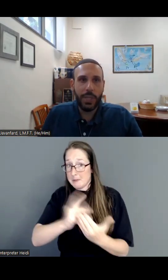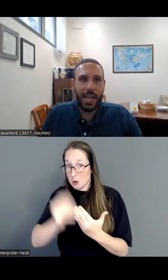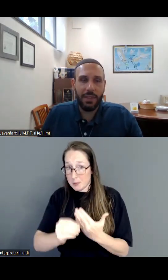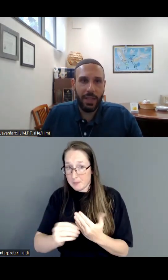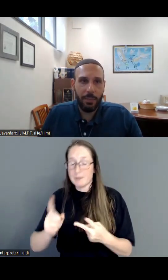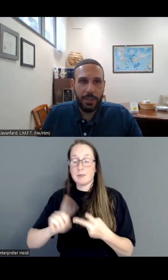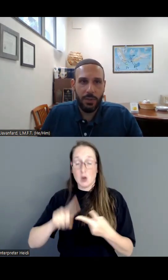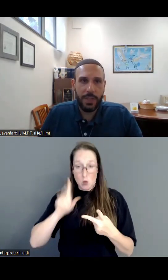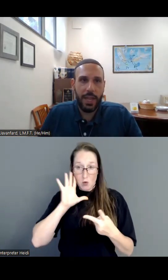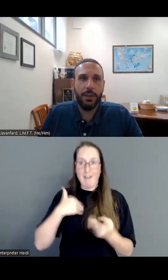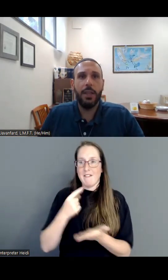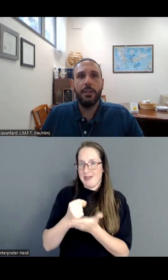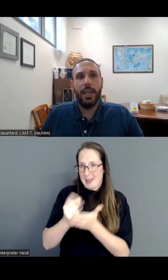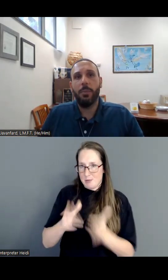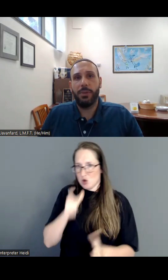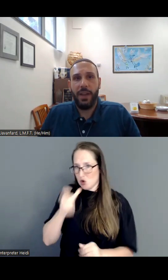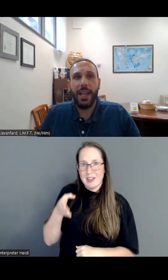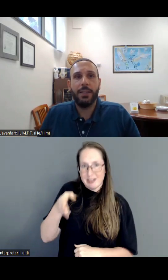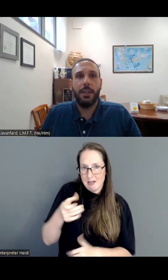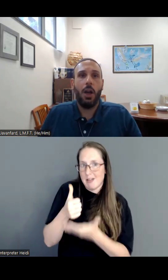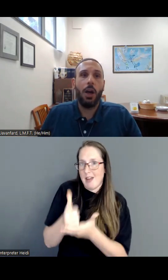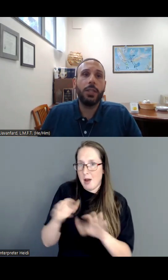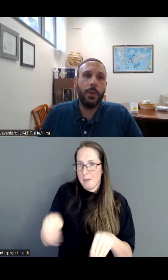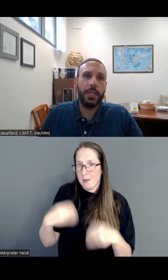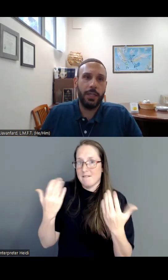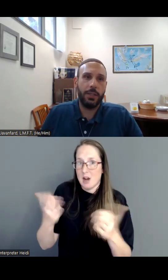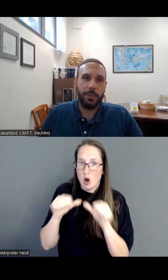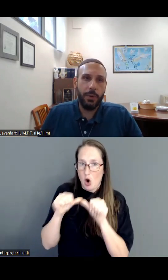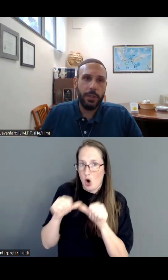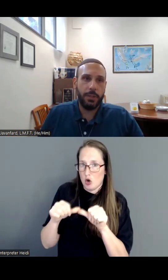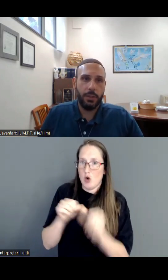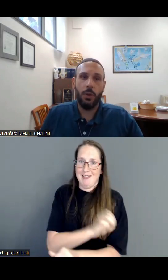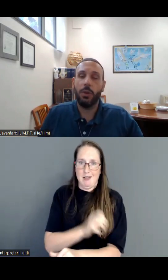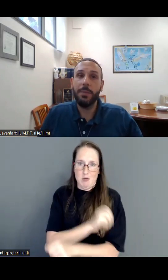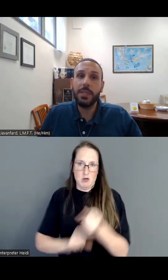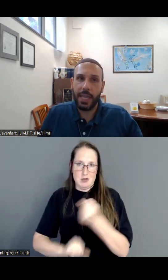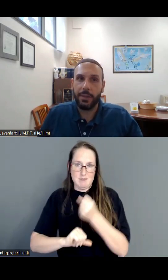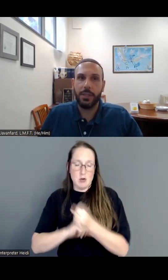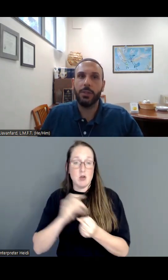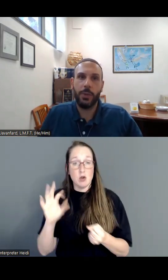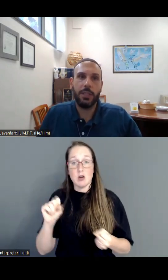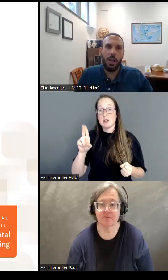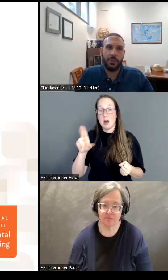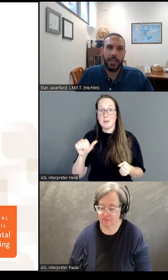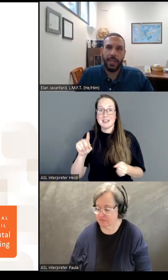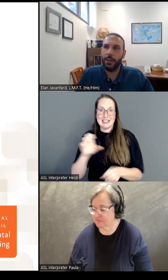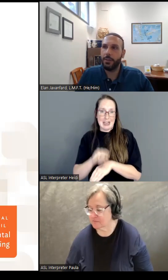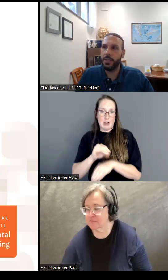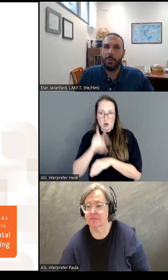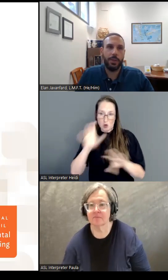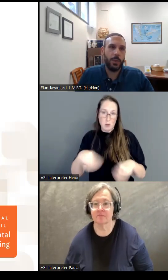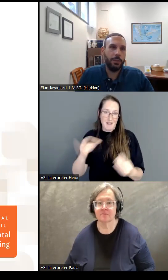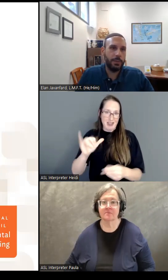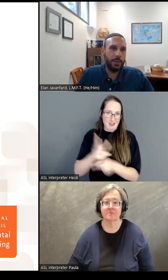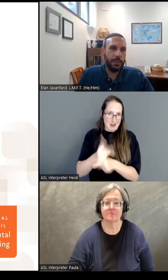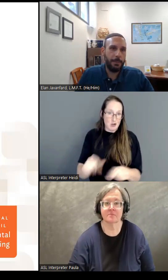We're going to have a therapist who is there to help provide ongoing clinical support. or a substance counselor who is going to offer that care and